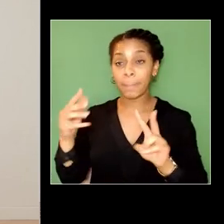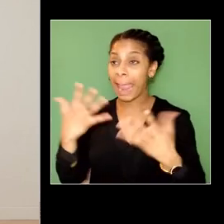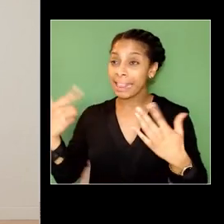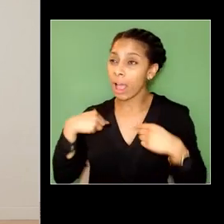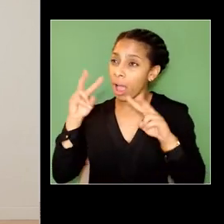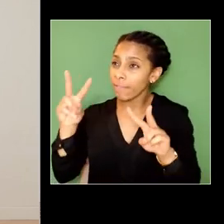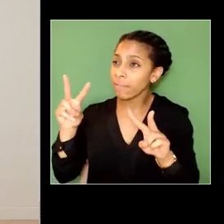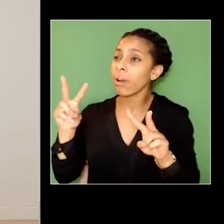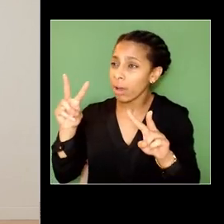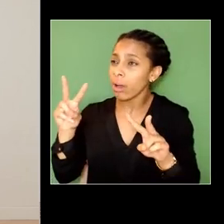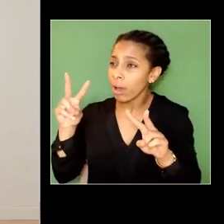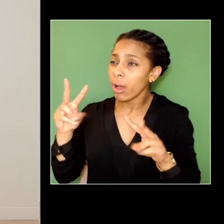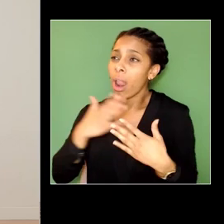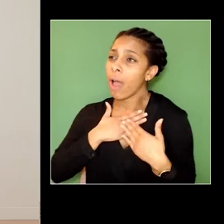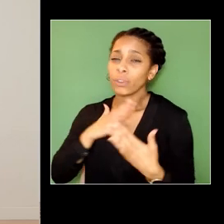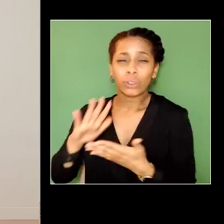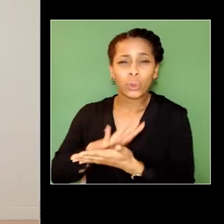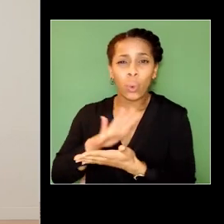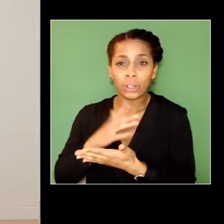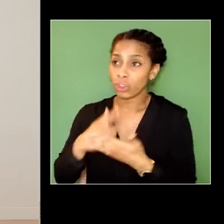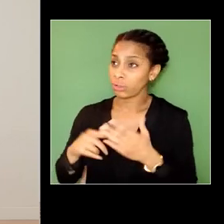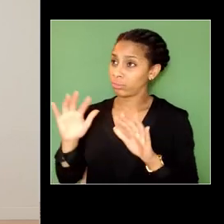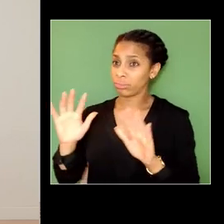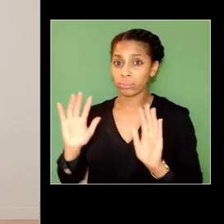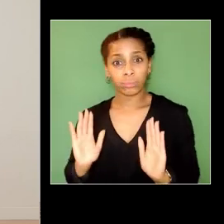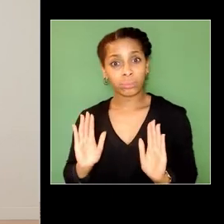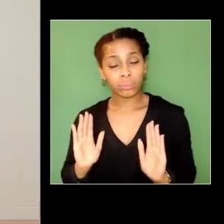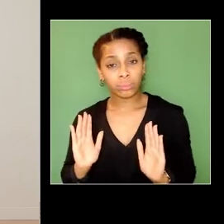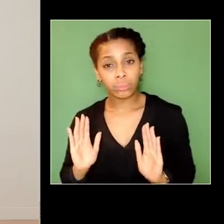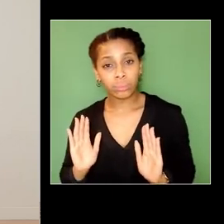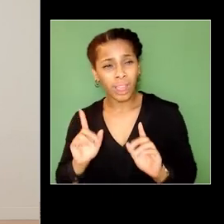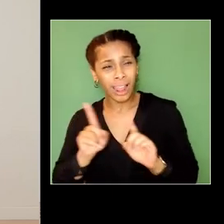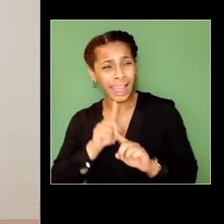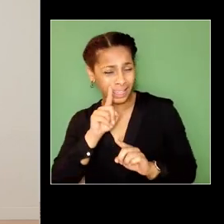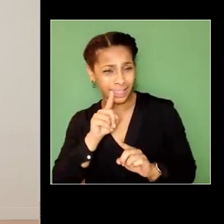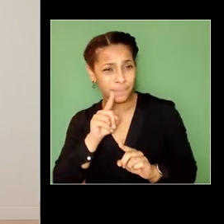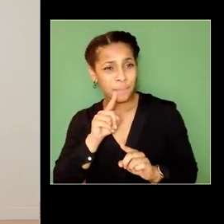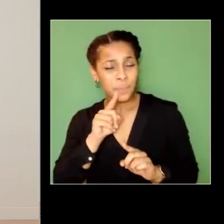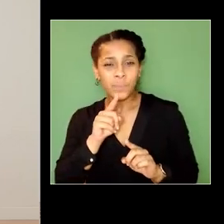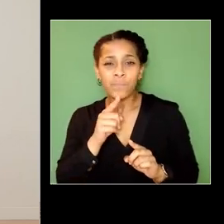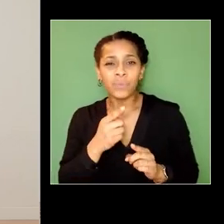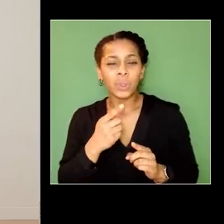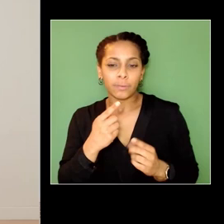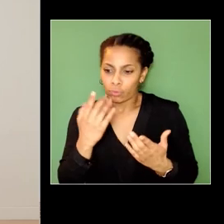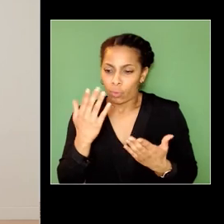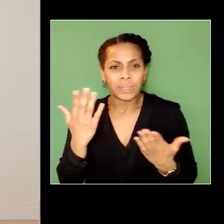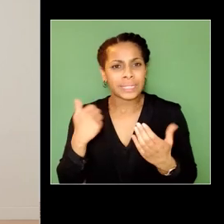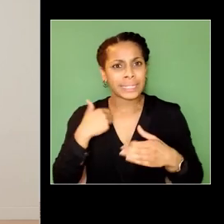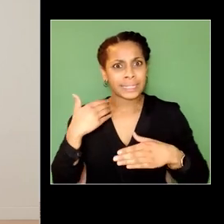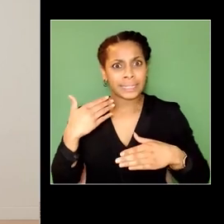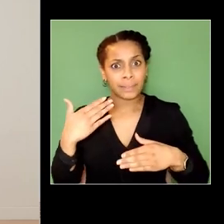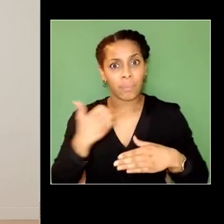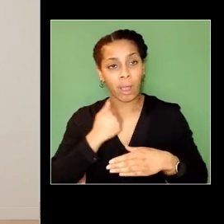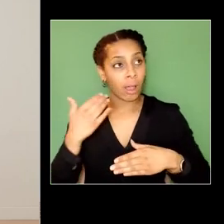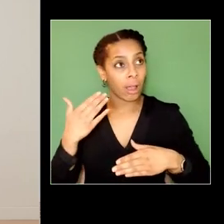And going back to what you said earlier about a practice like growing out of a life, like the whole